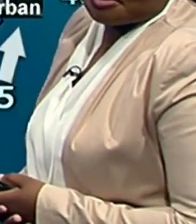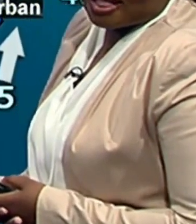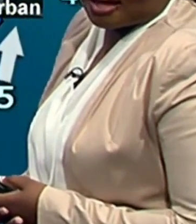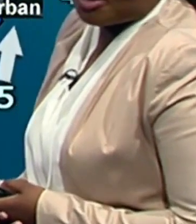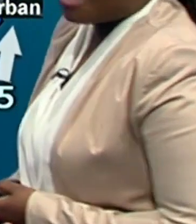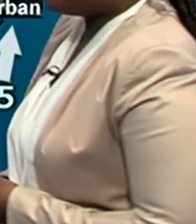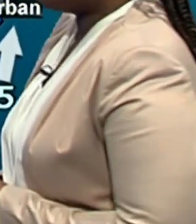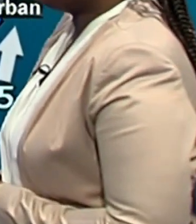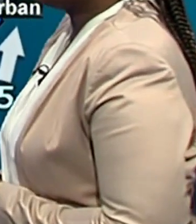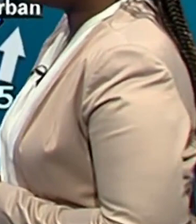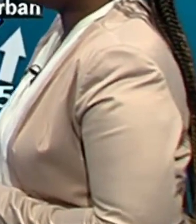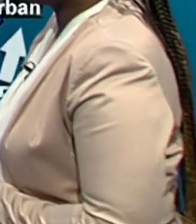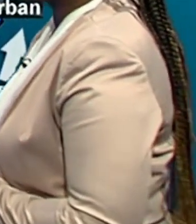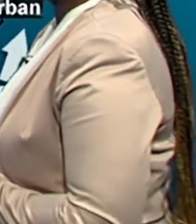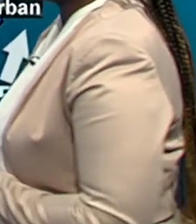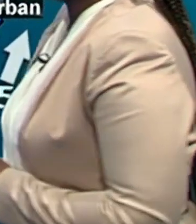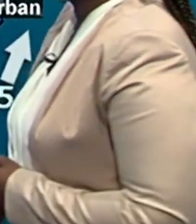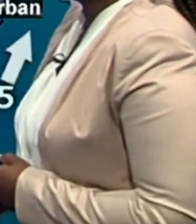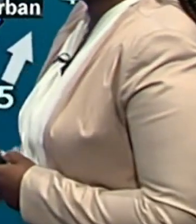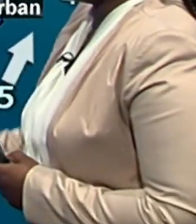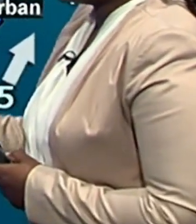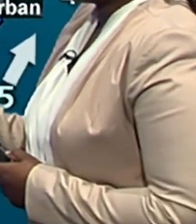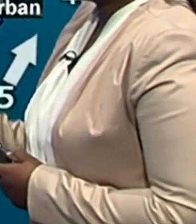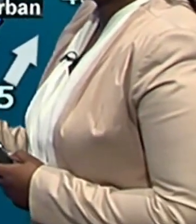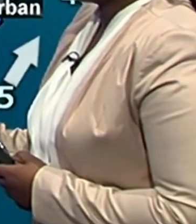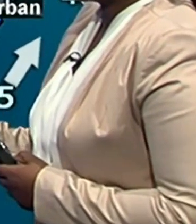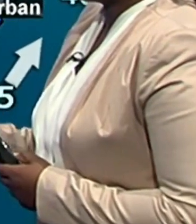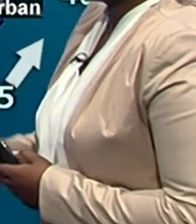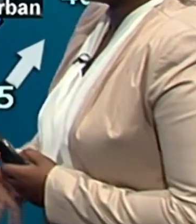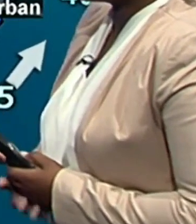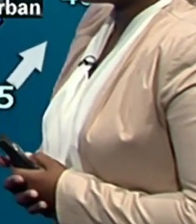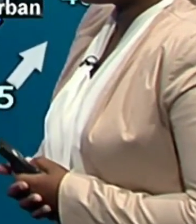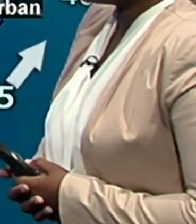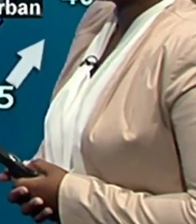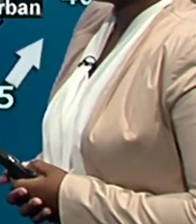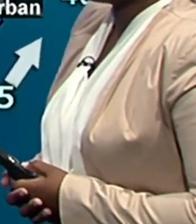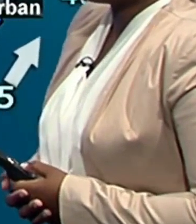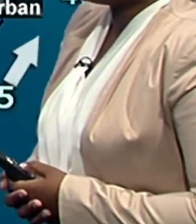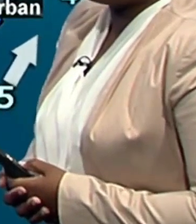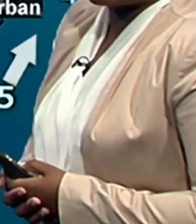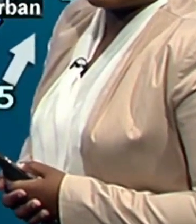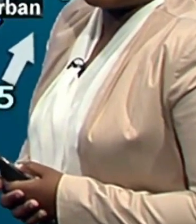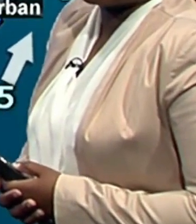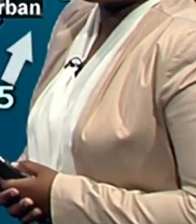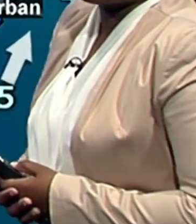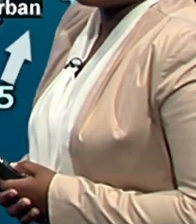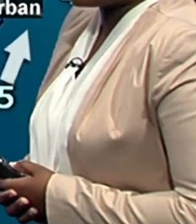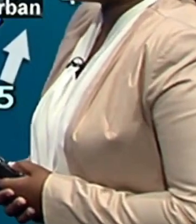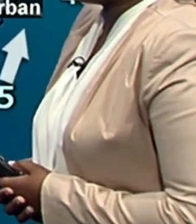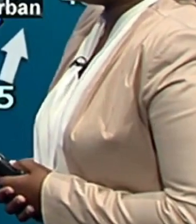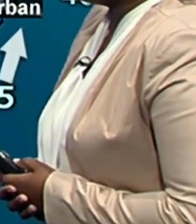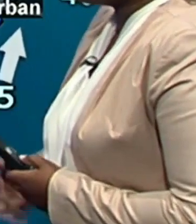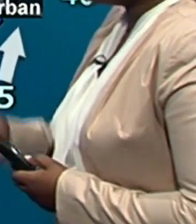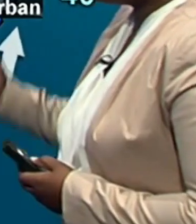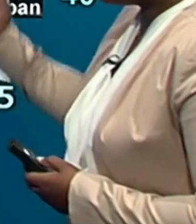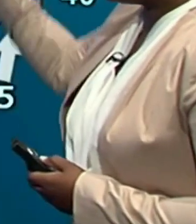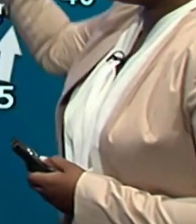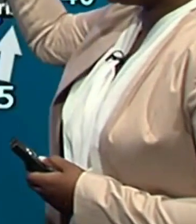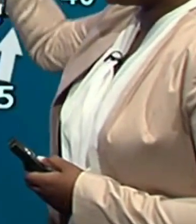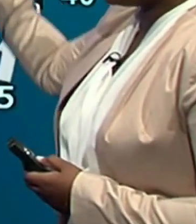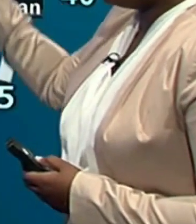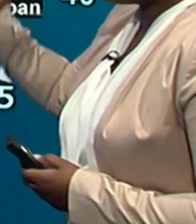dipula tse di maatla mme re lebelela mo tsatsing la ka moso teng dipula tseo di a tswelela ka kwa provinceng ya ka kwa Western Cape ka diperesente di le 80